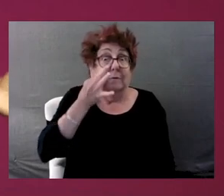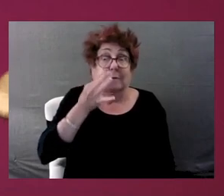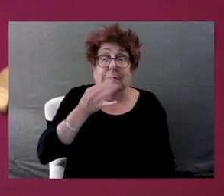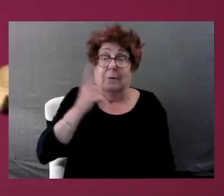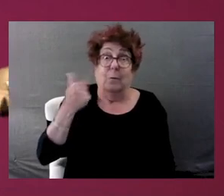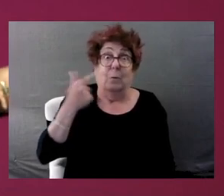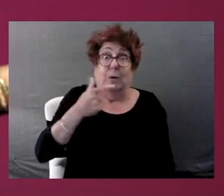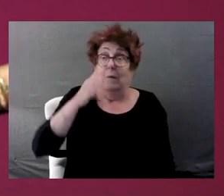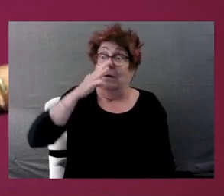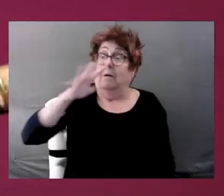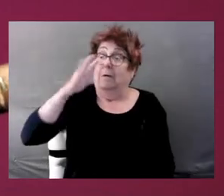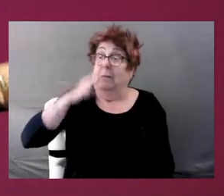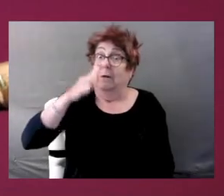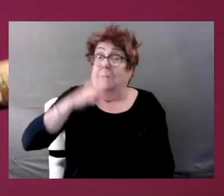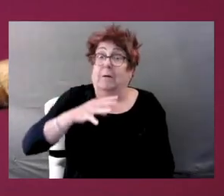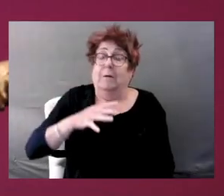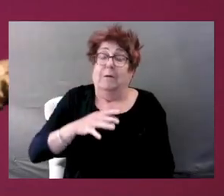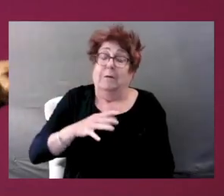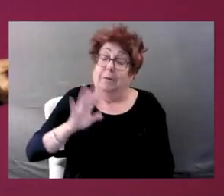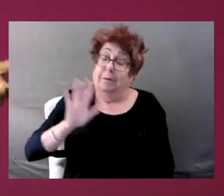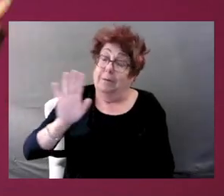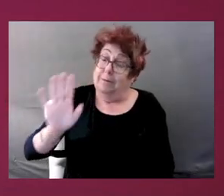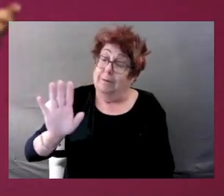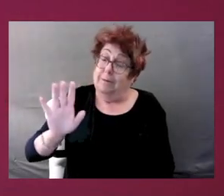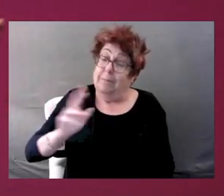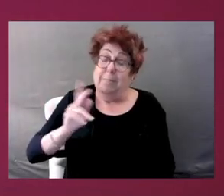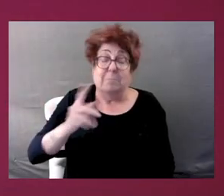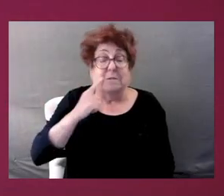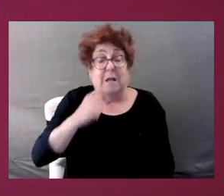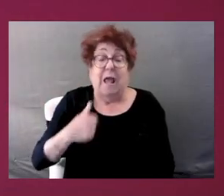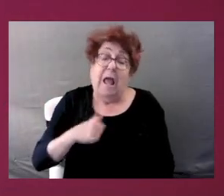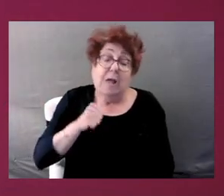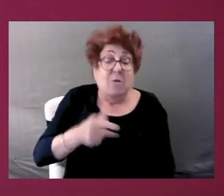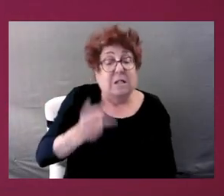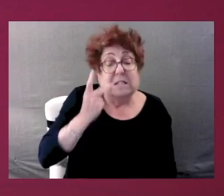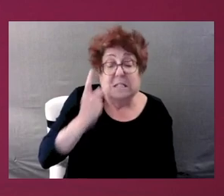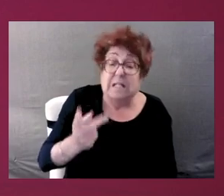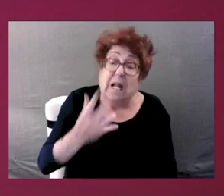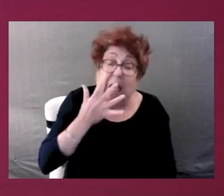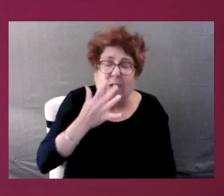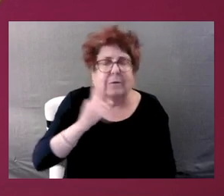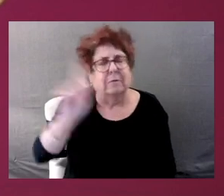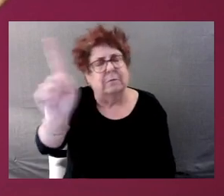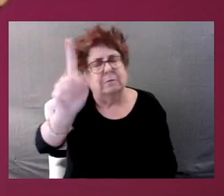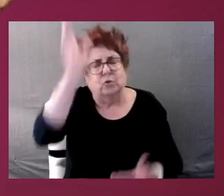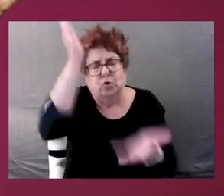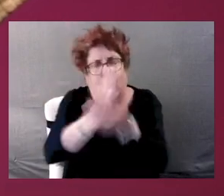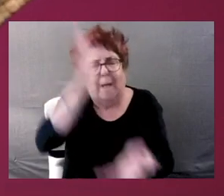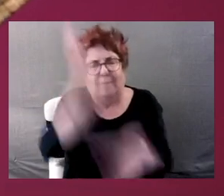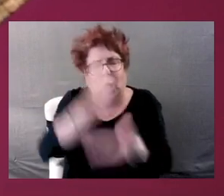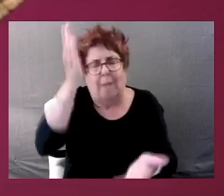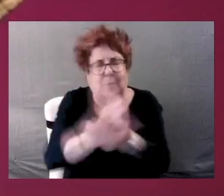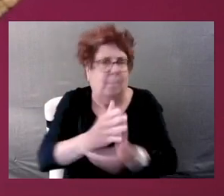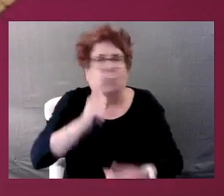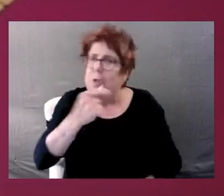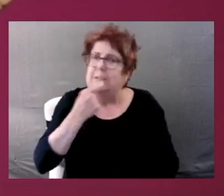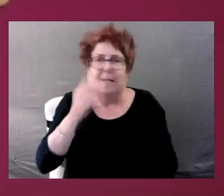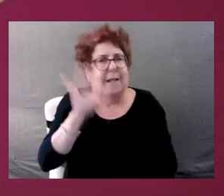say you colorblind? That I don't see color? Don't say that anymore. Just stop it.